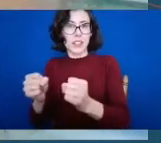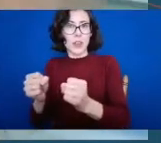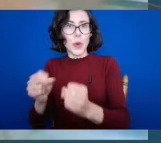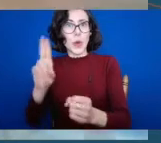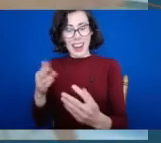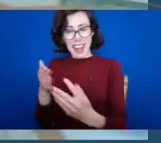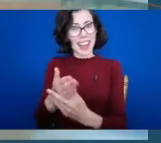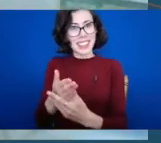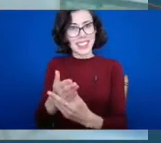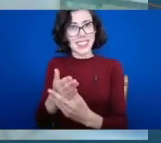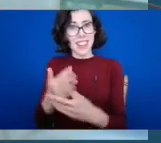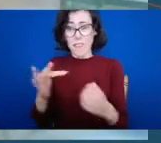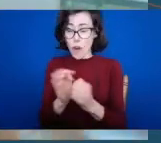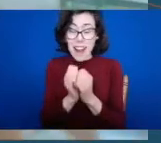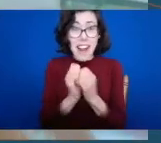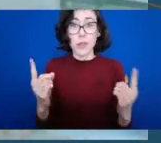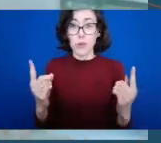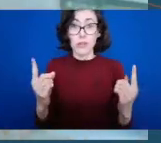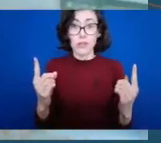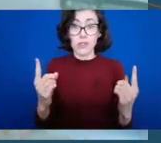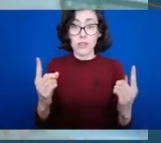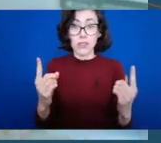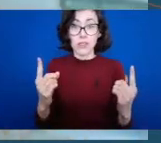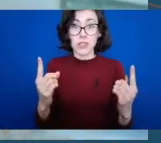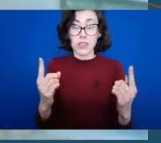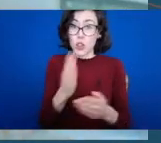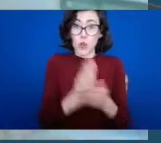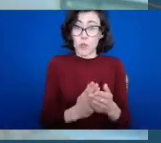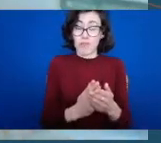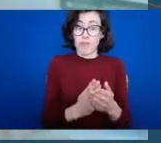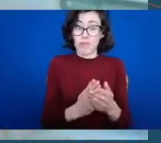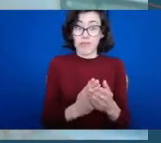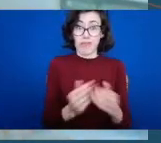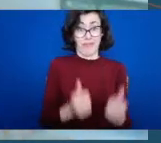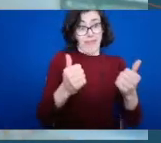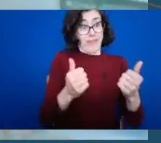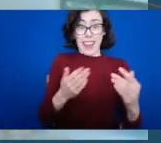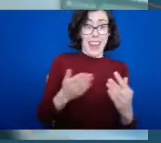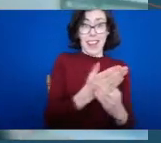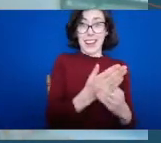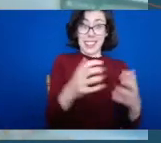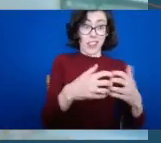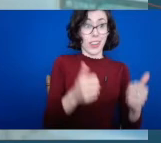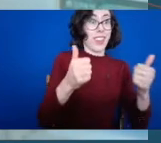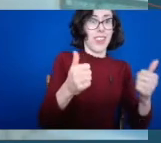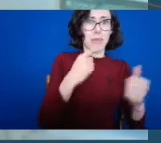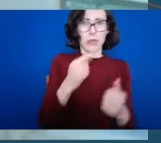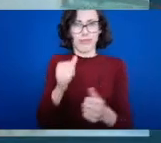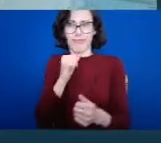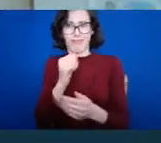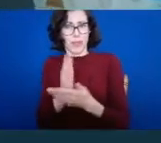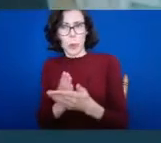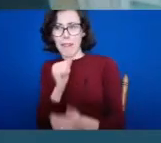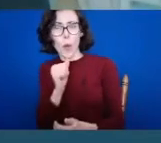everybody, not just those who are involved and have access to technology, but also those who have print resources. So when we're